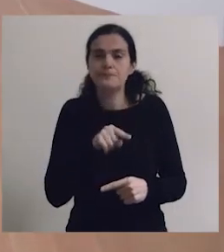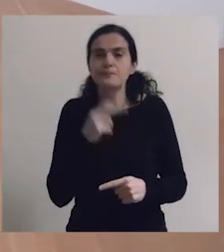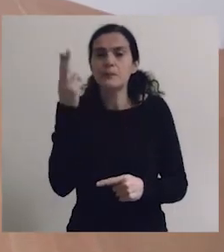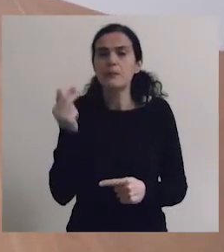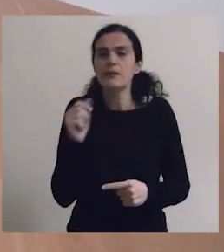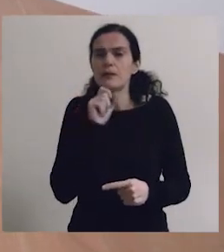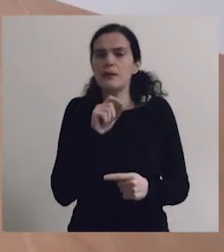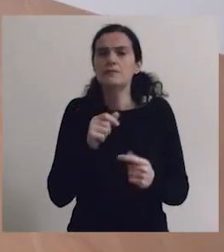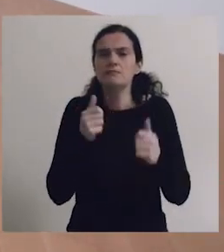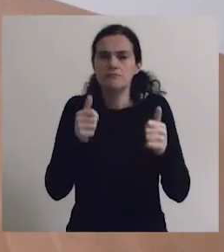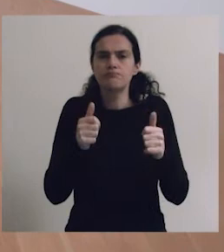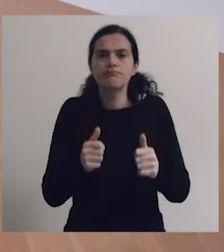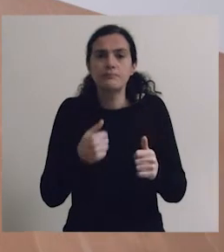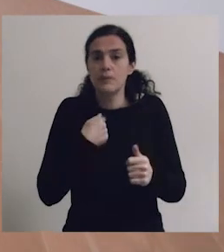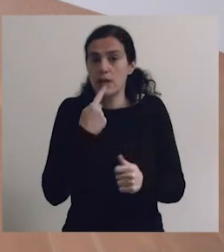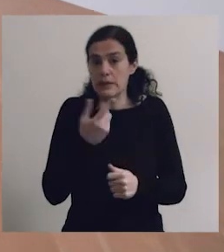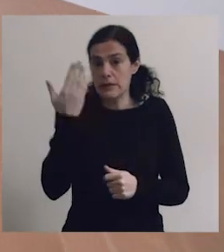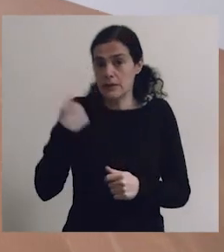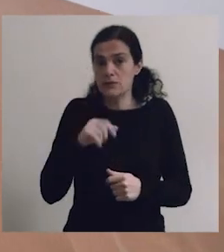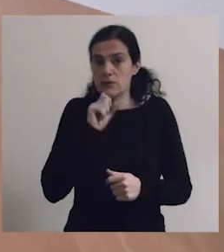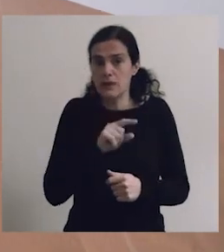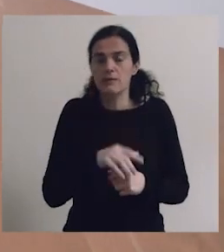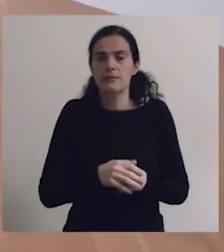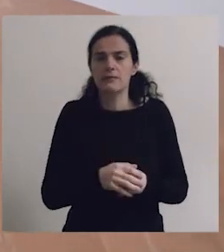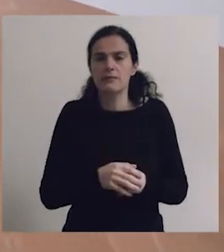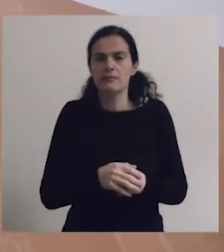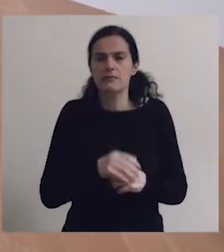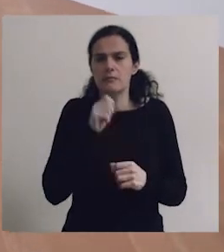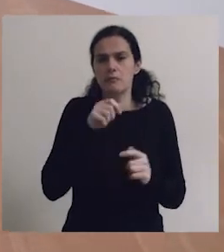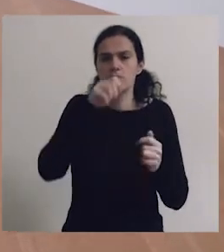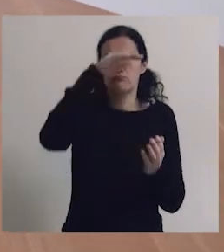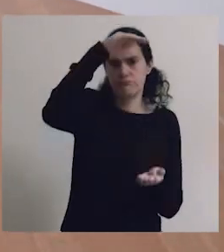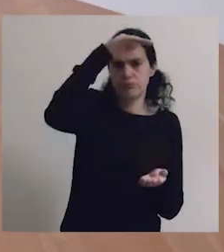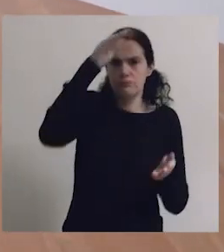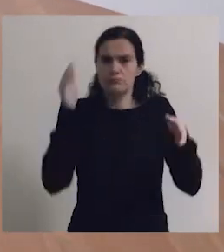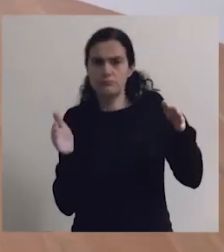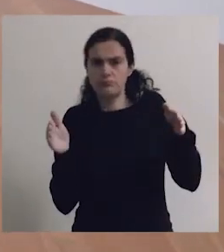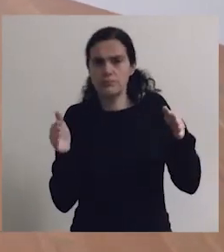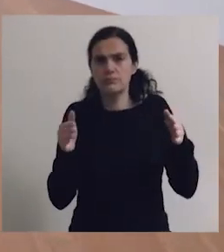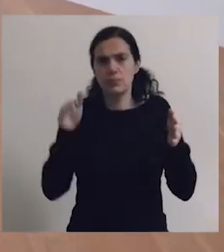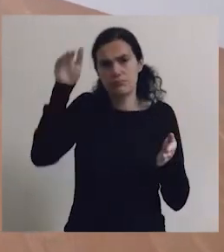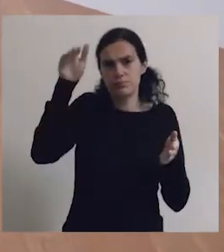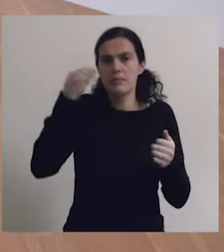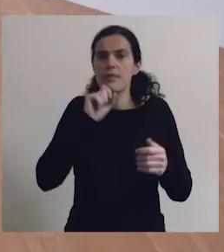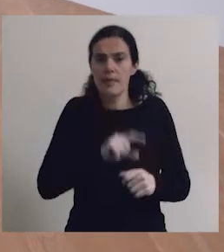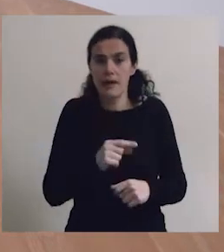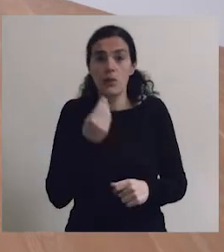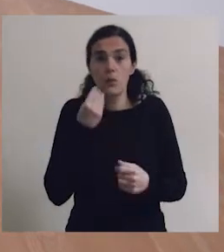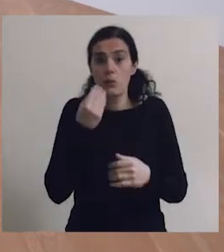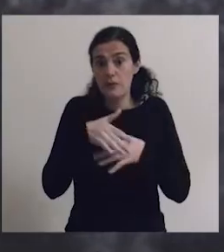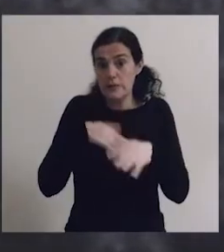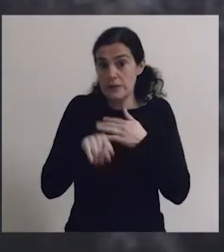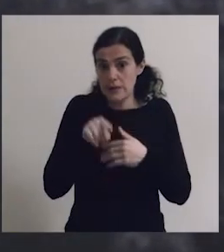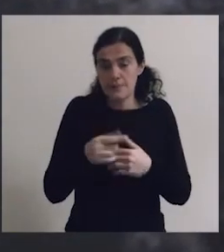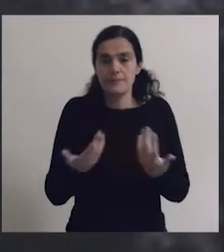this painting could be installed, as I mentioned earlier, vertically, horizontally, or